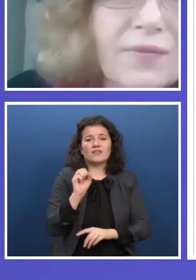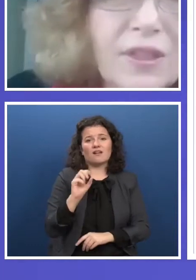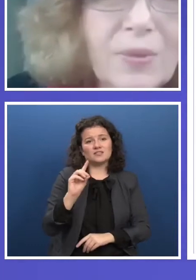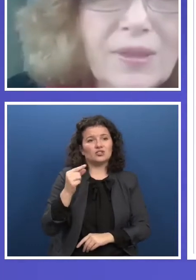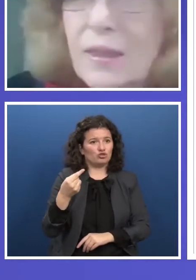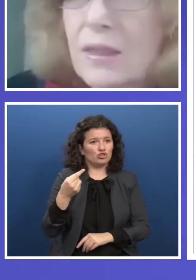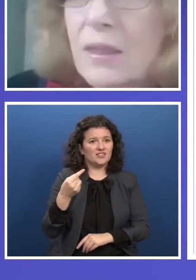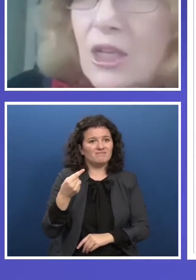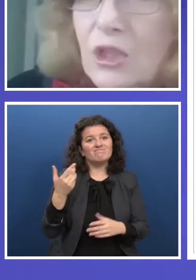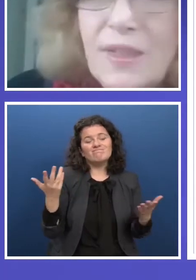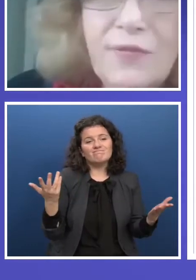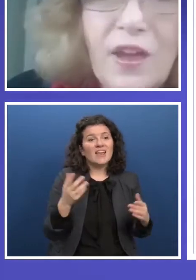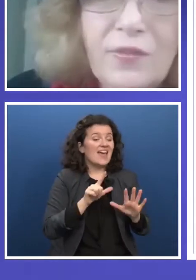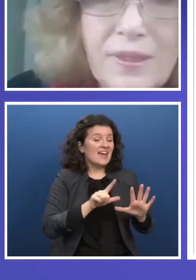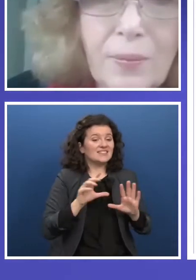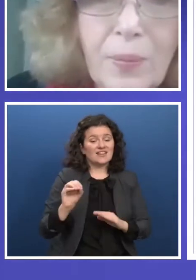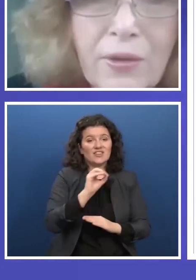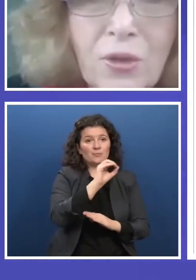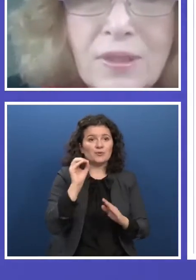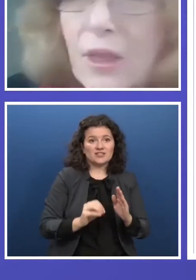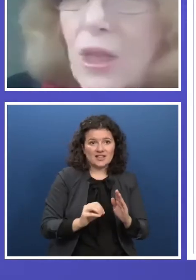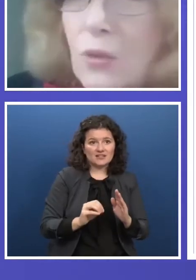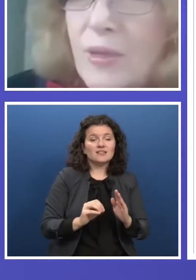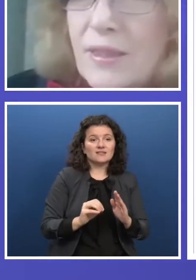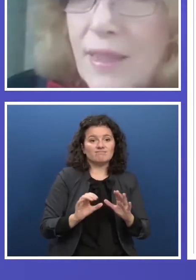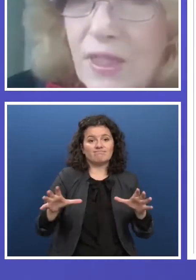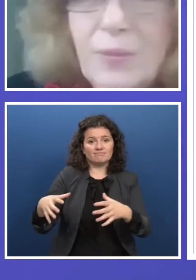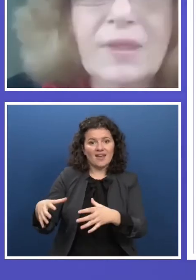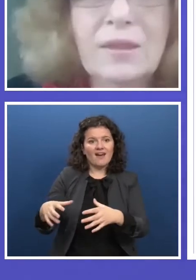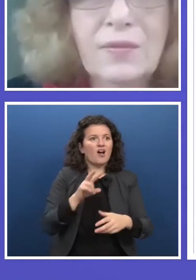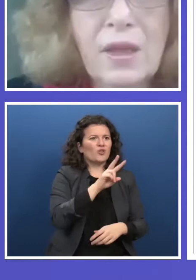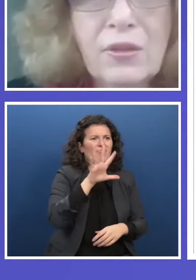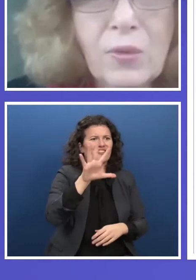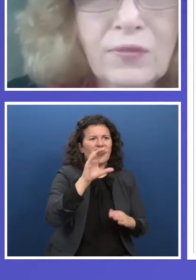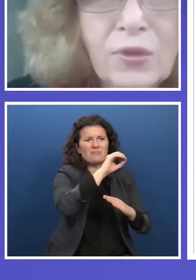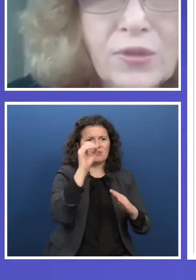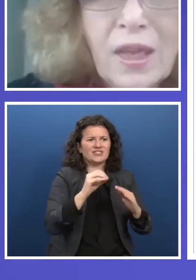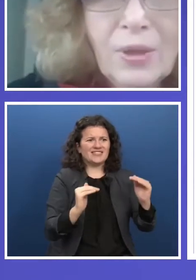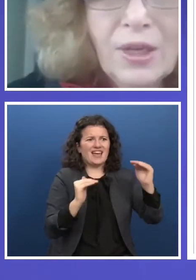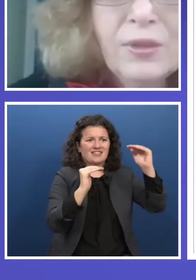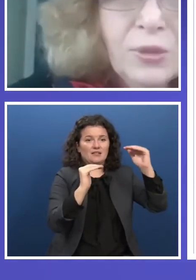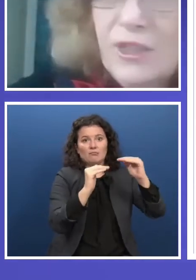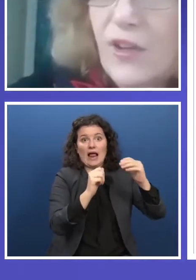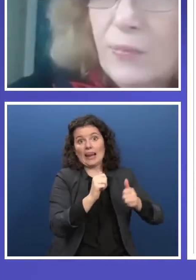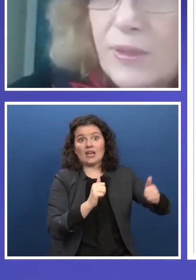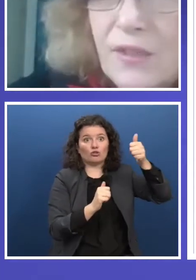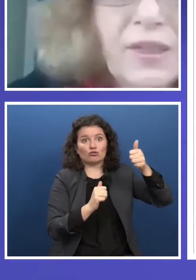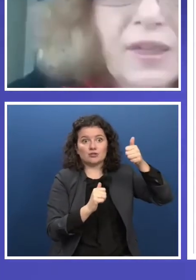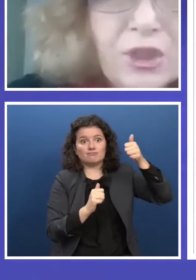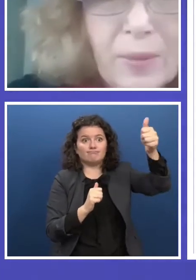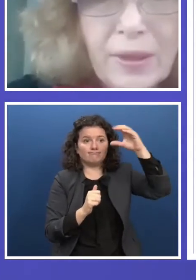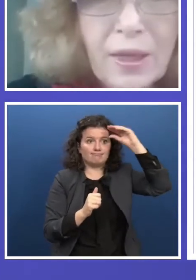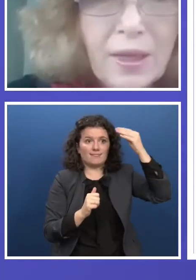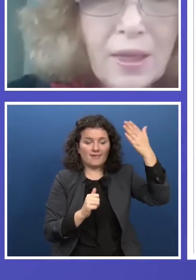that 70%, 25% paradox. Women are 70% of the health workforce, but only 25%